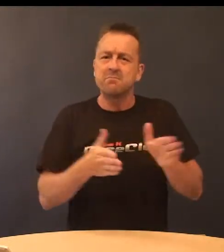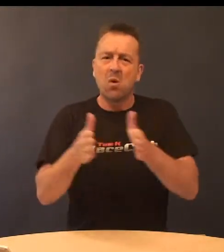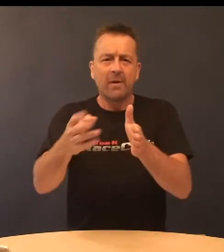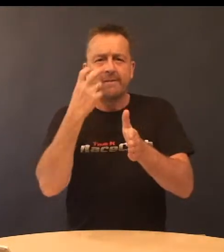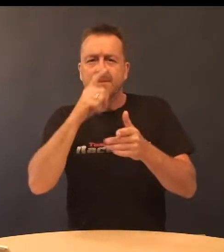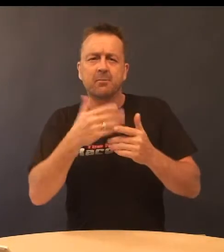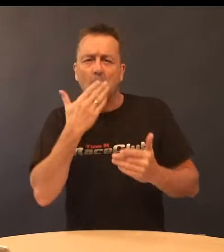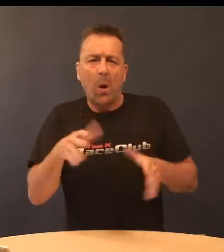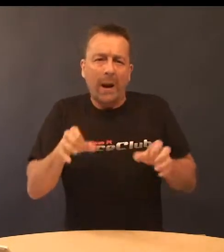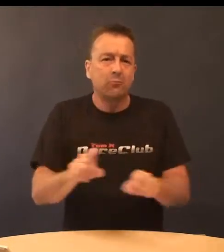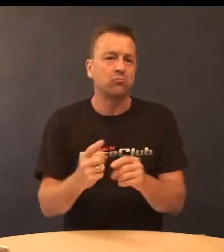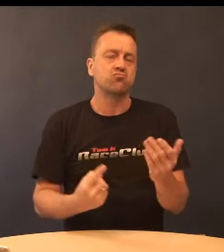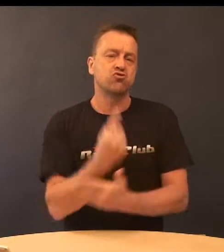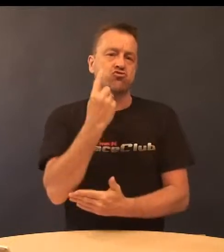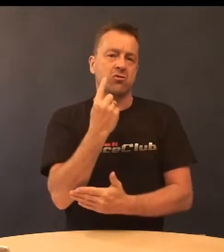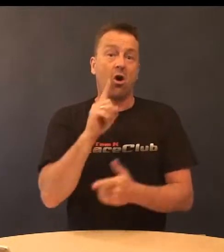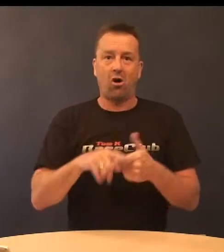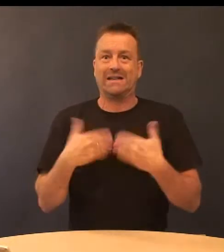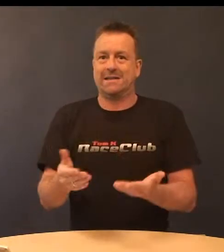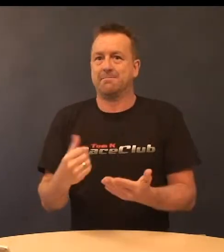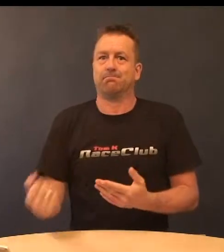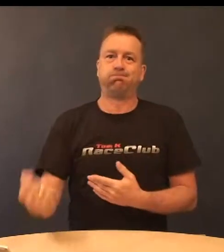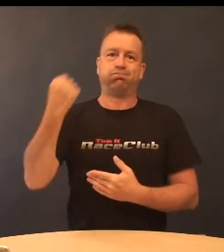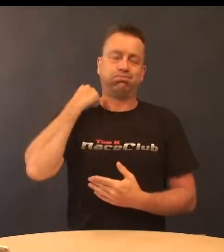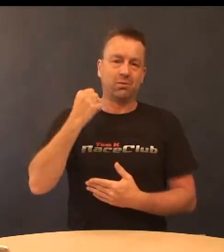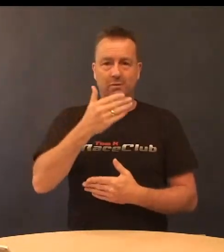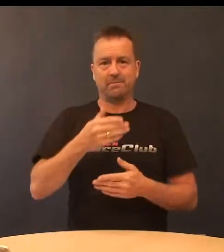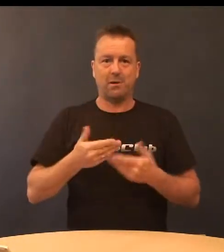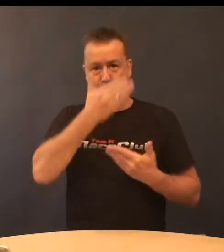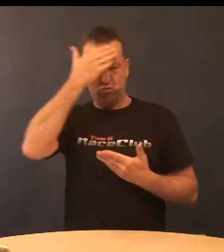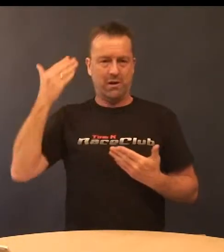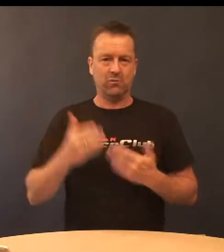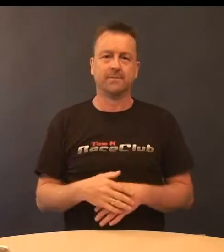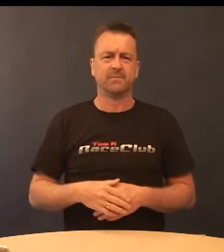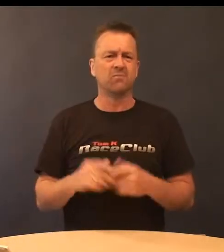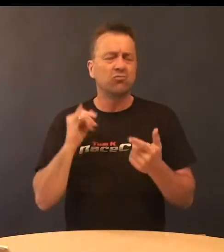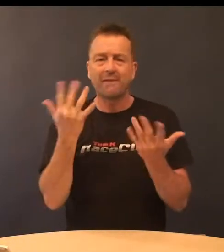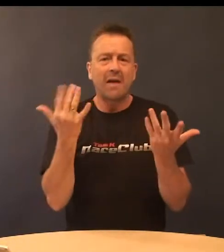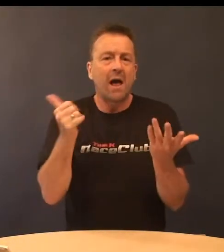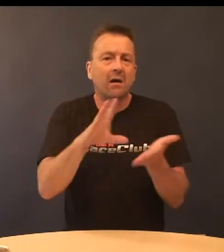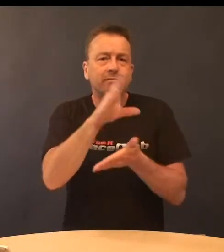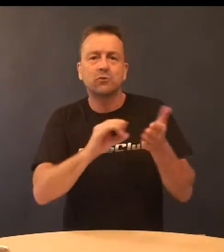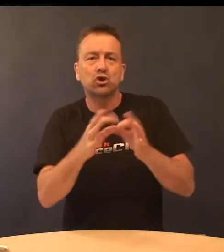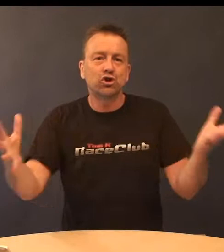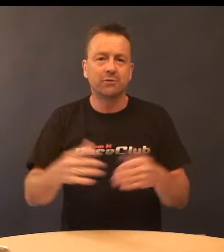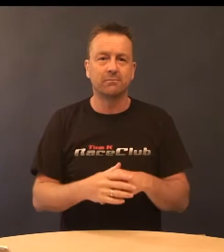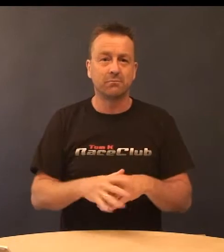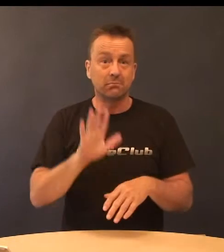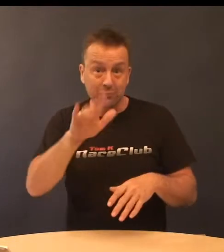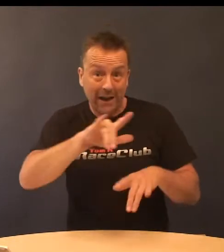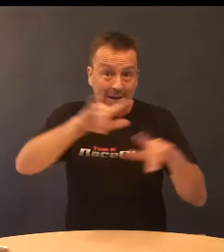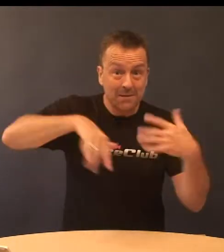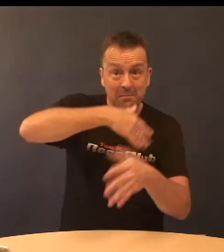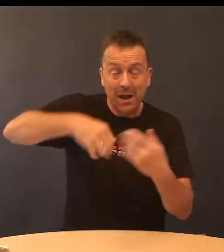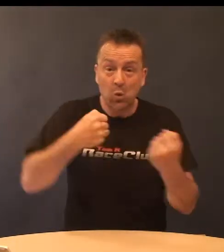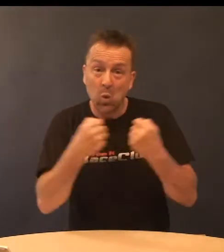as much grip as possible for the car, and as much performance. So what's the solution? The right mixture